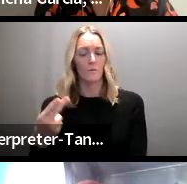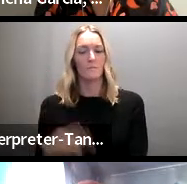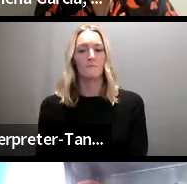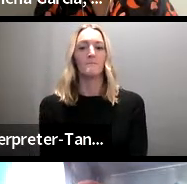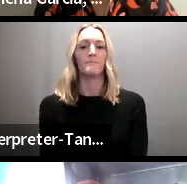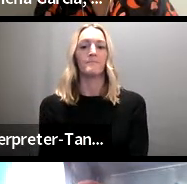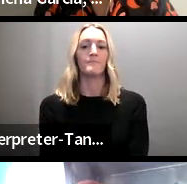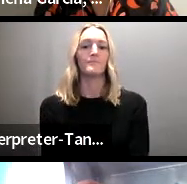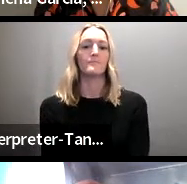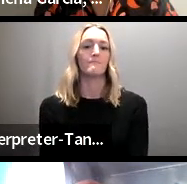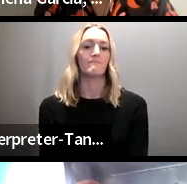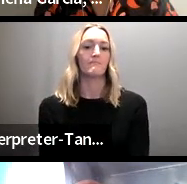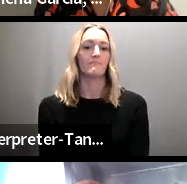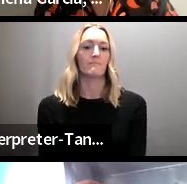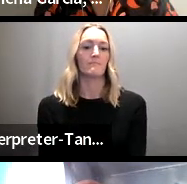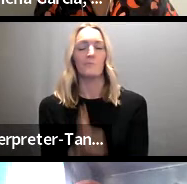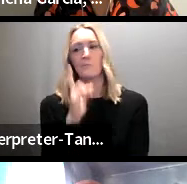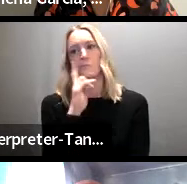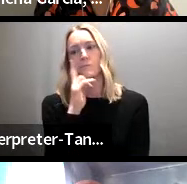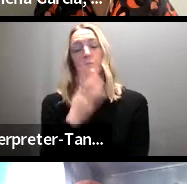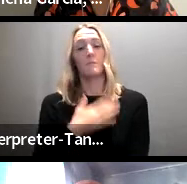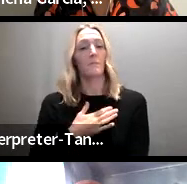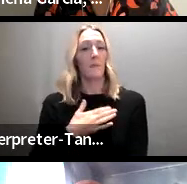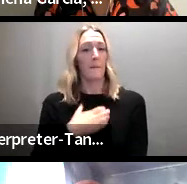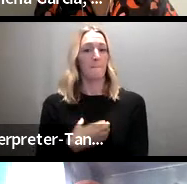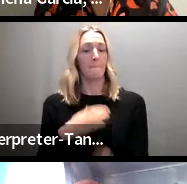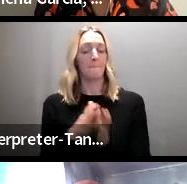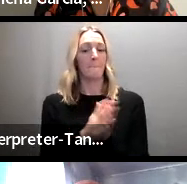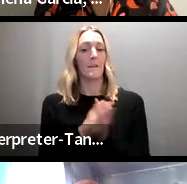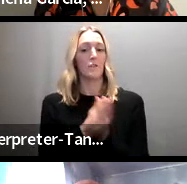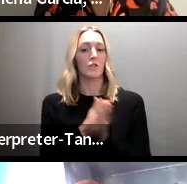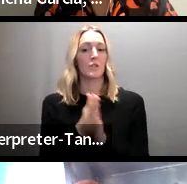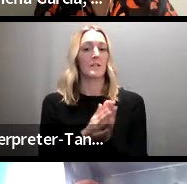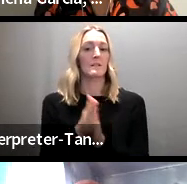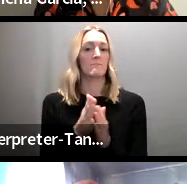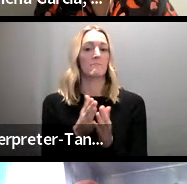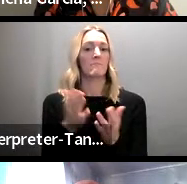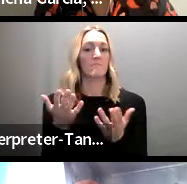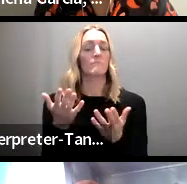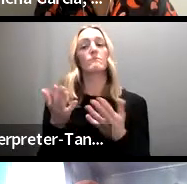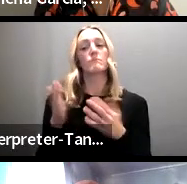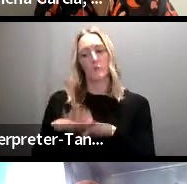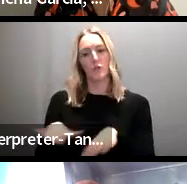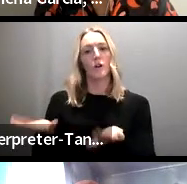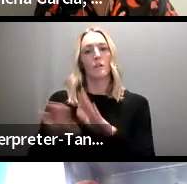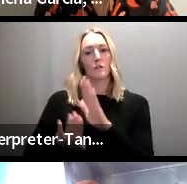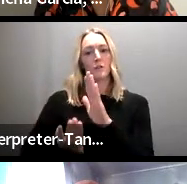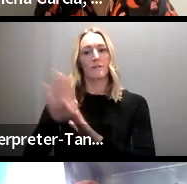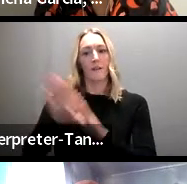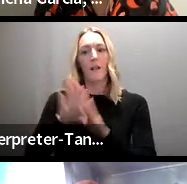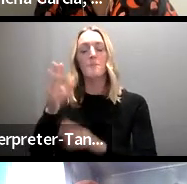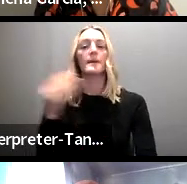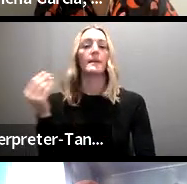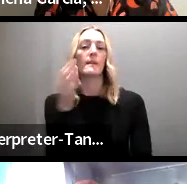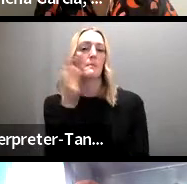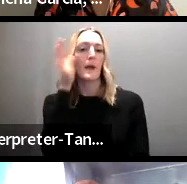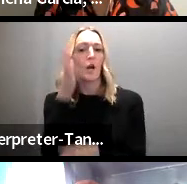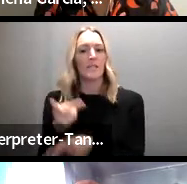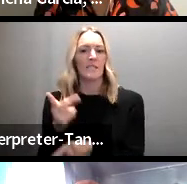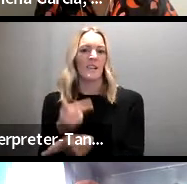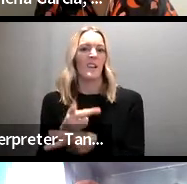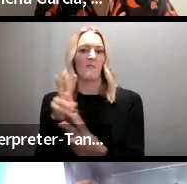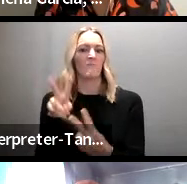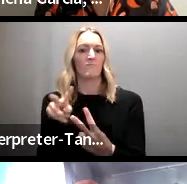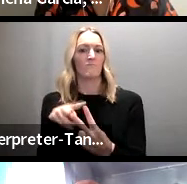let's see, my passion, I would have to say childhood development and parenting and how those two go